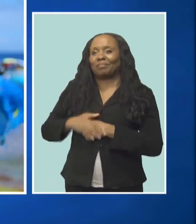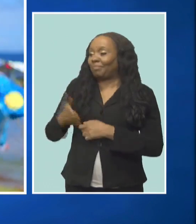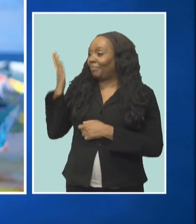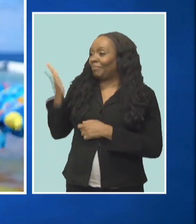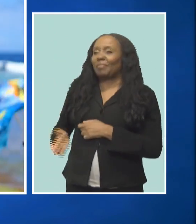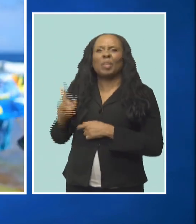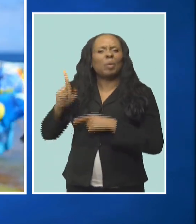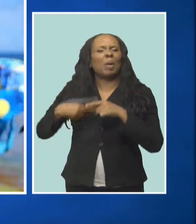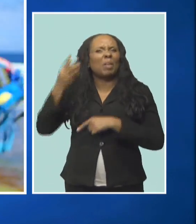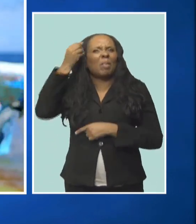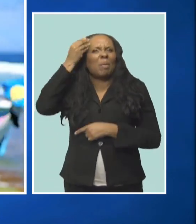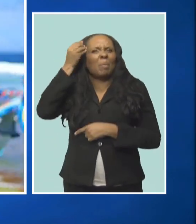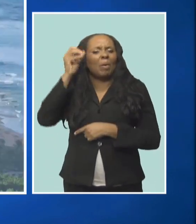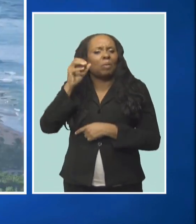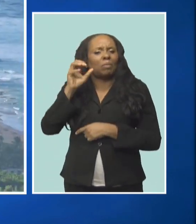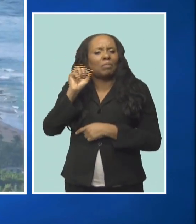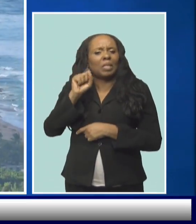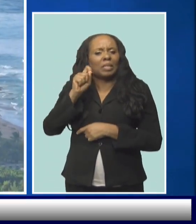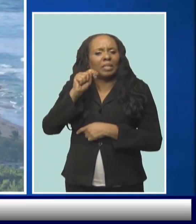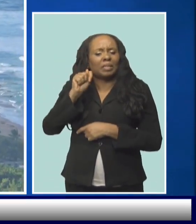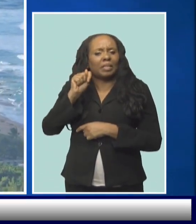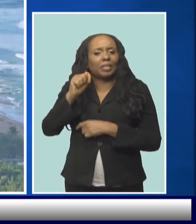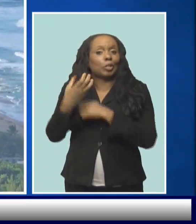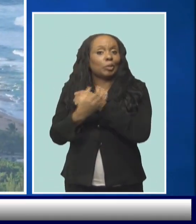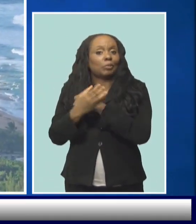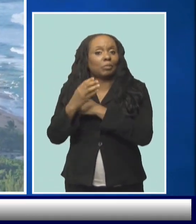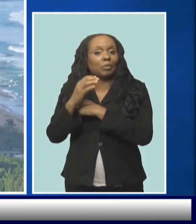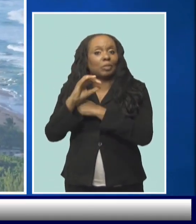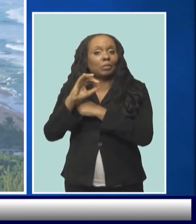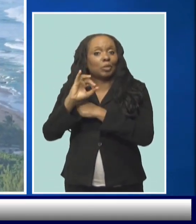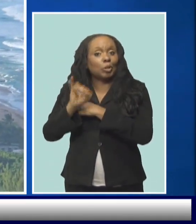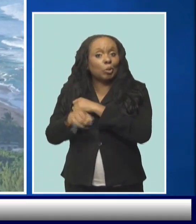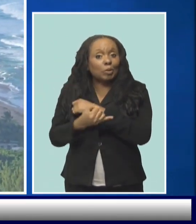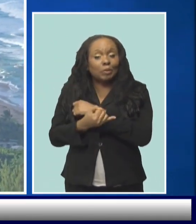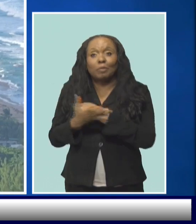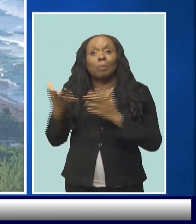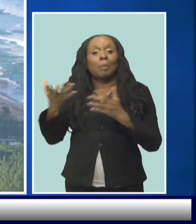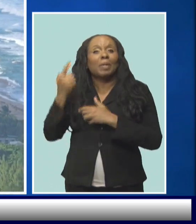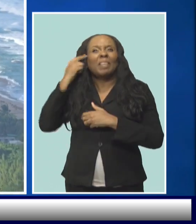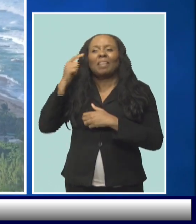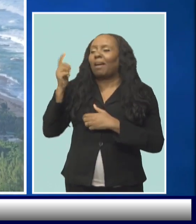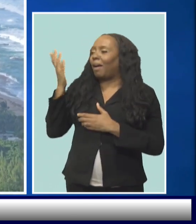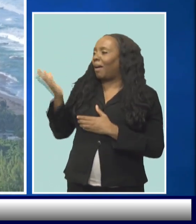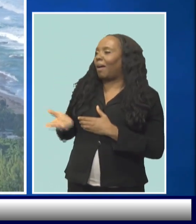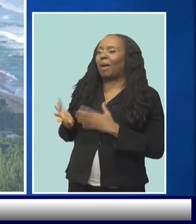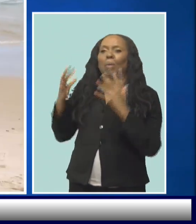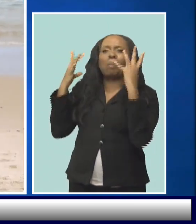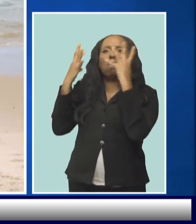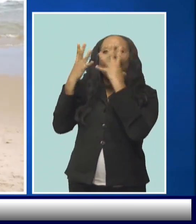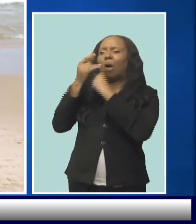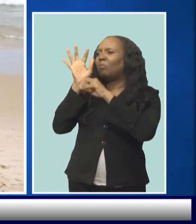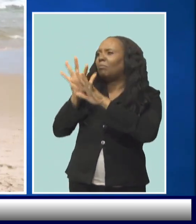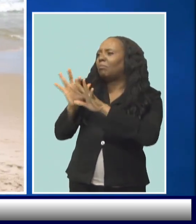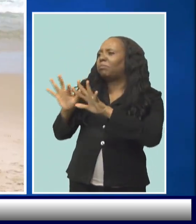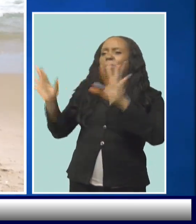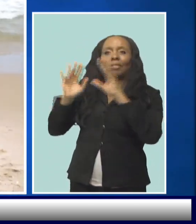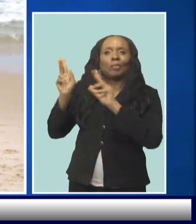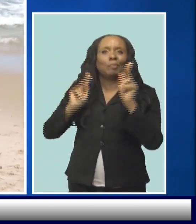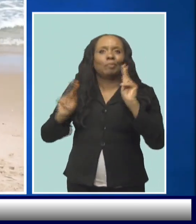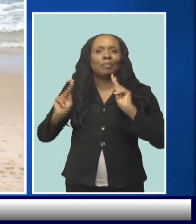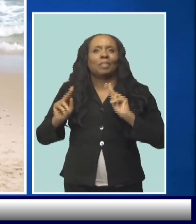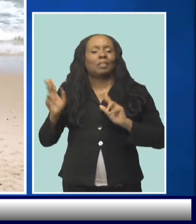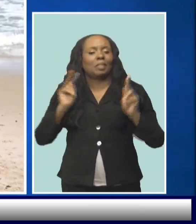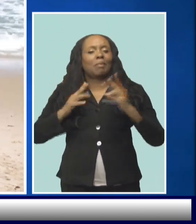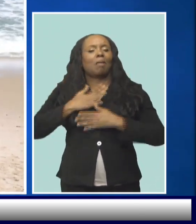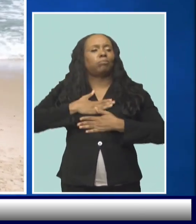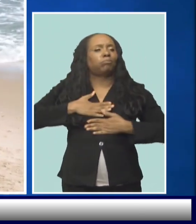about what we see behind me. Beaches, lovely people, a lot of relaxing places to come to the countryside and just enjoy the